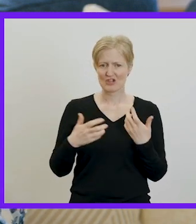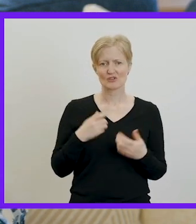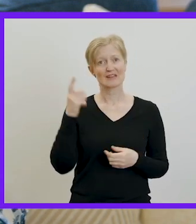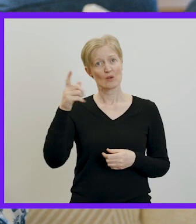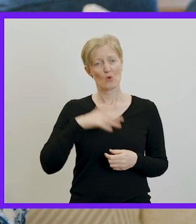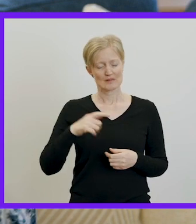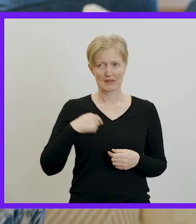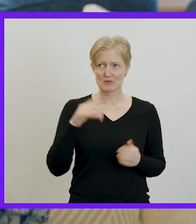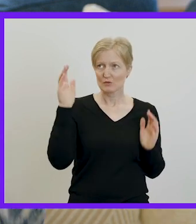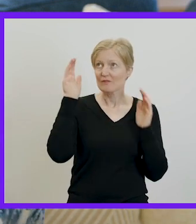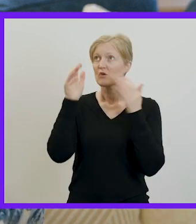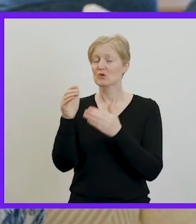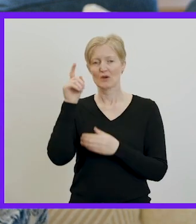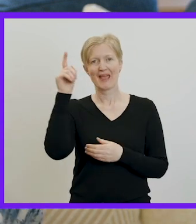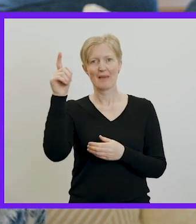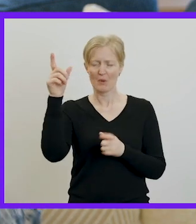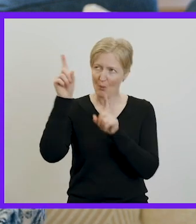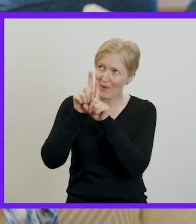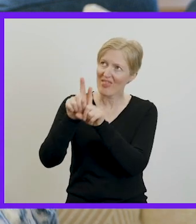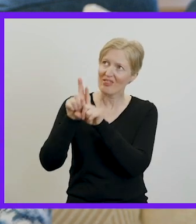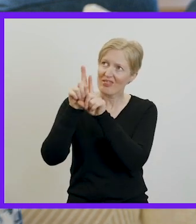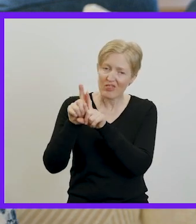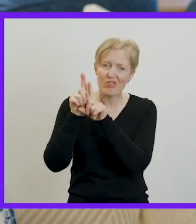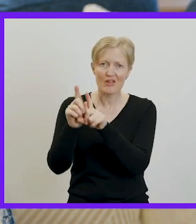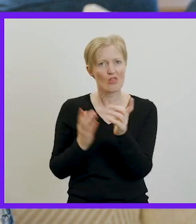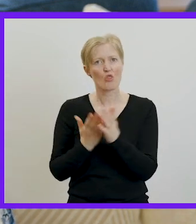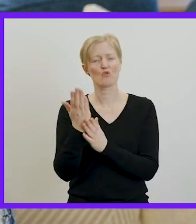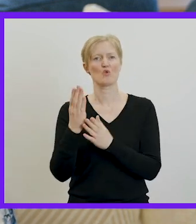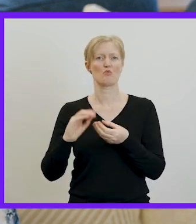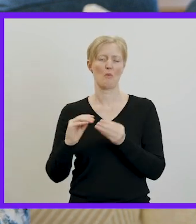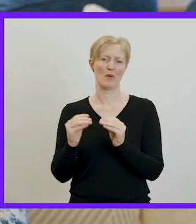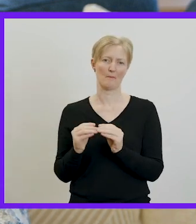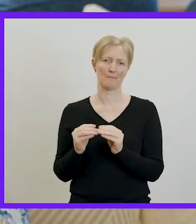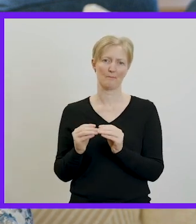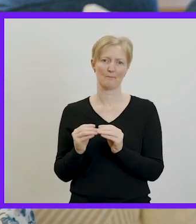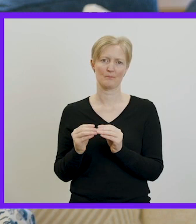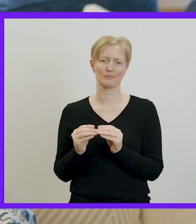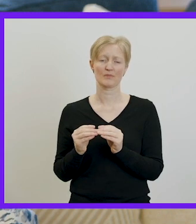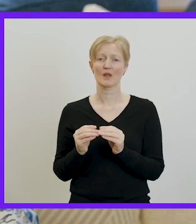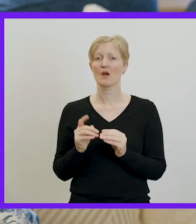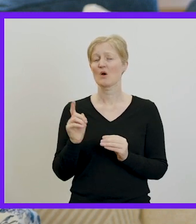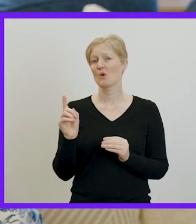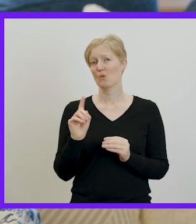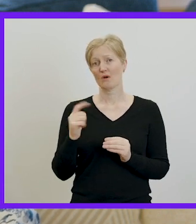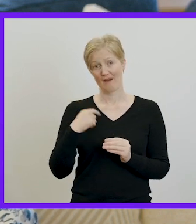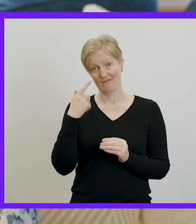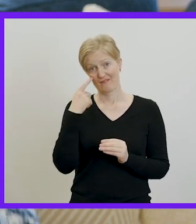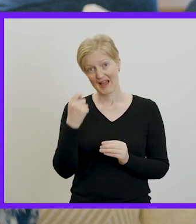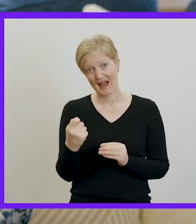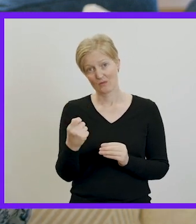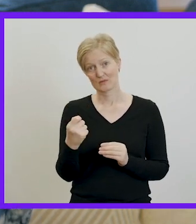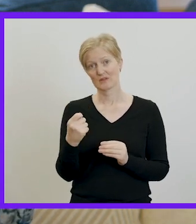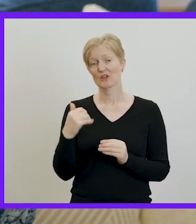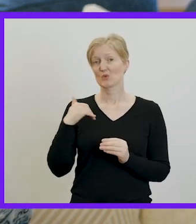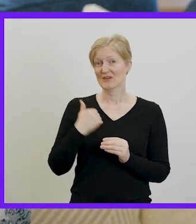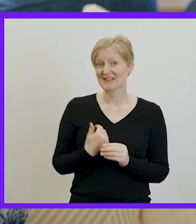have frustration and to hang in there with Him when things are going wrong. And one of the keys to this I've found is to bring